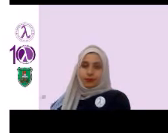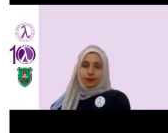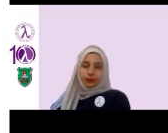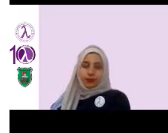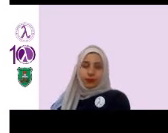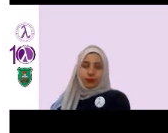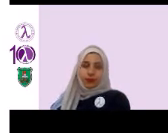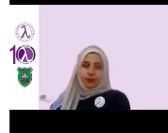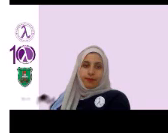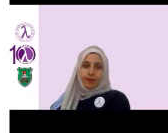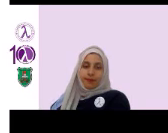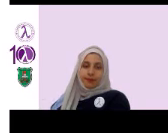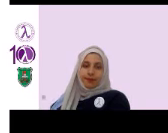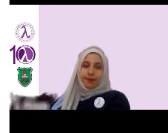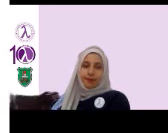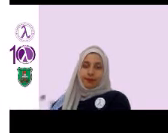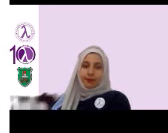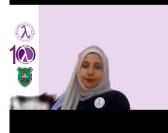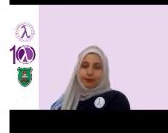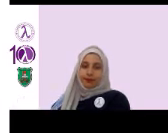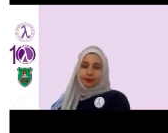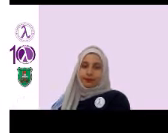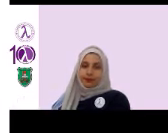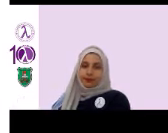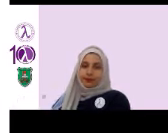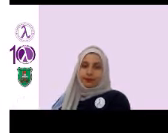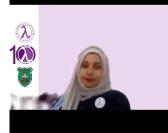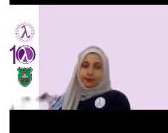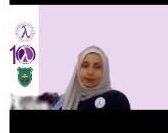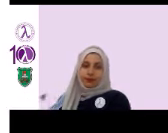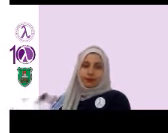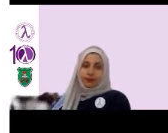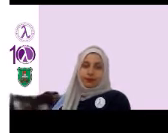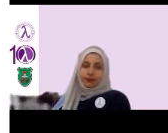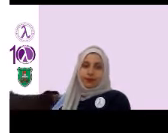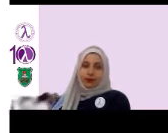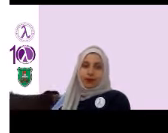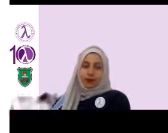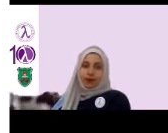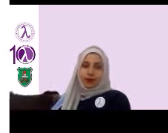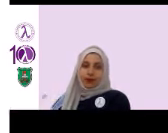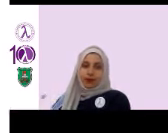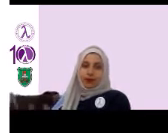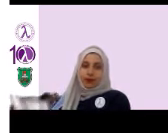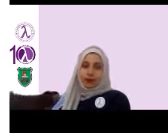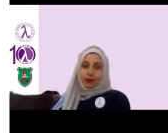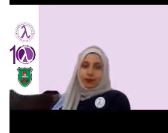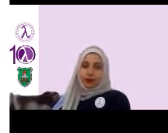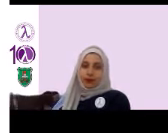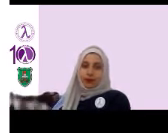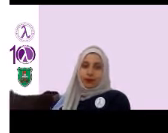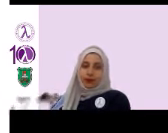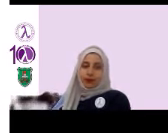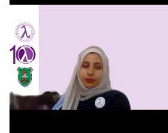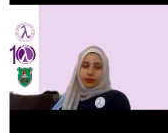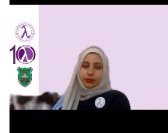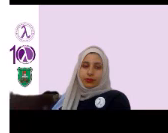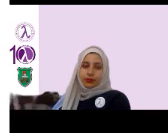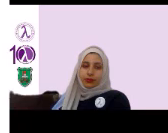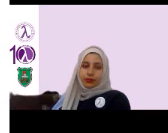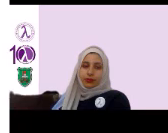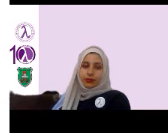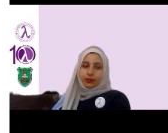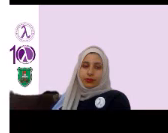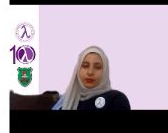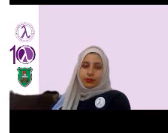move. If you want to study the motion of atoms in molecules, you need to have femtosecond